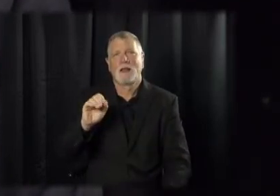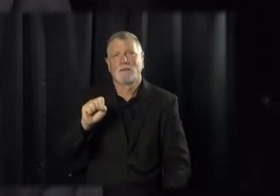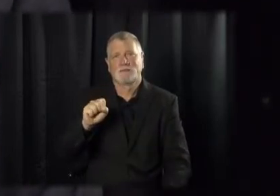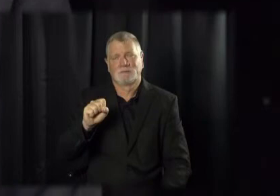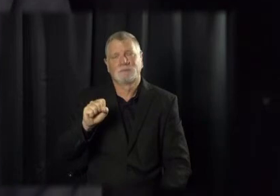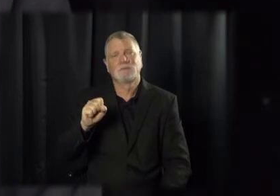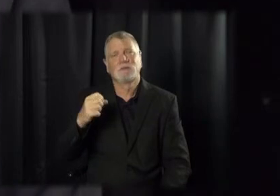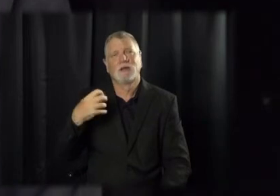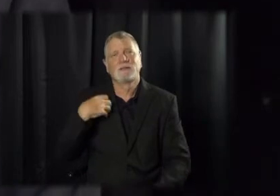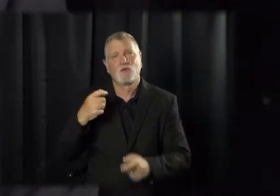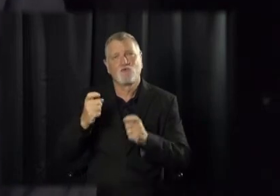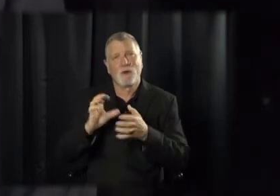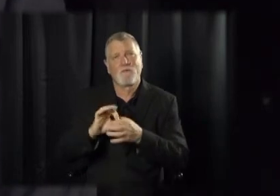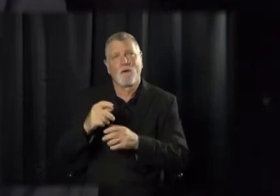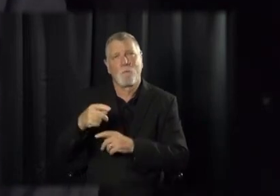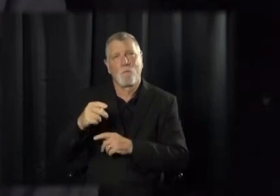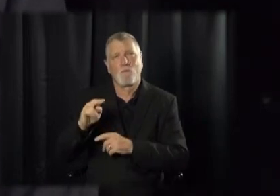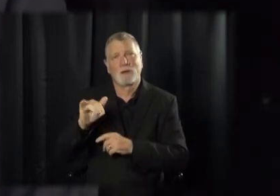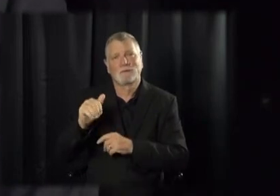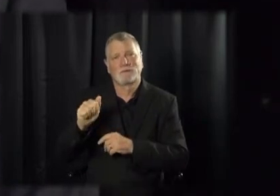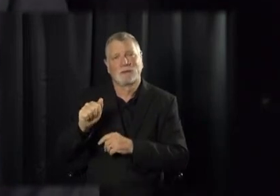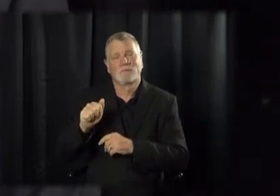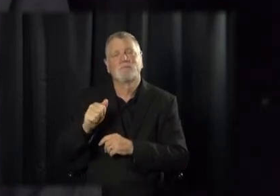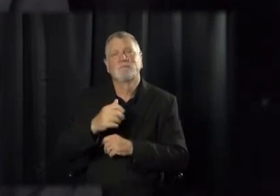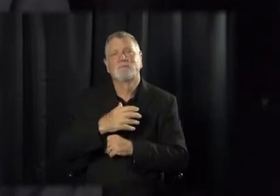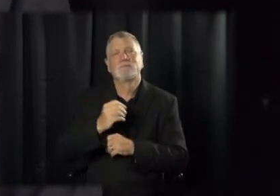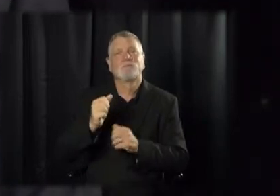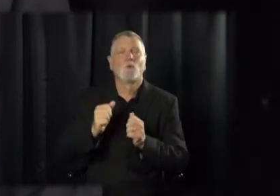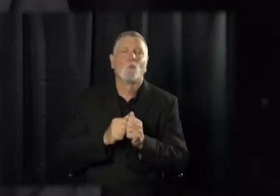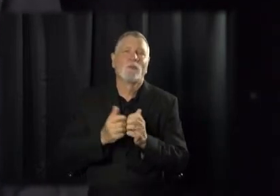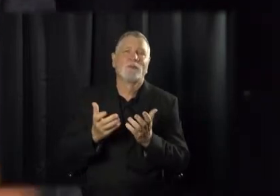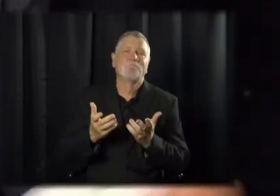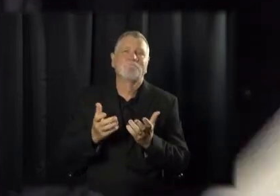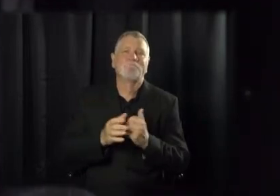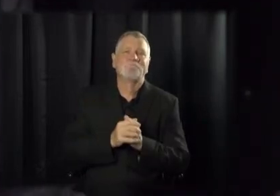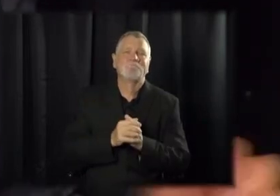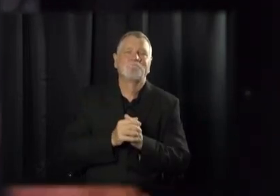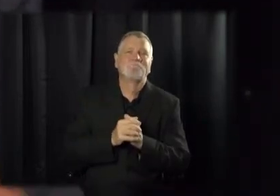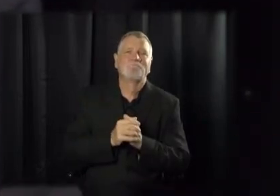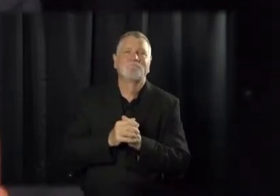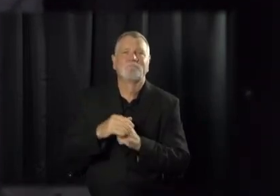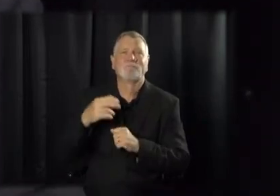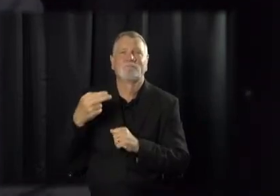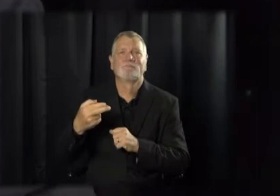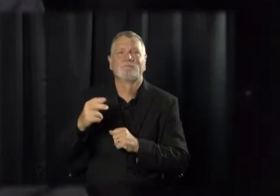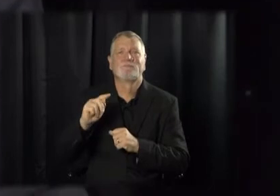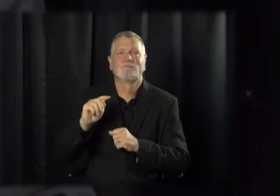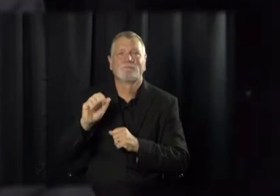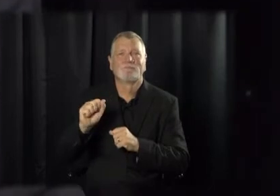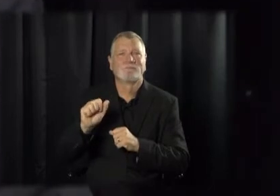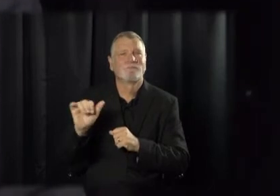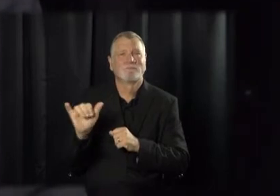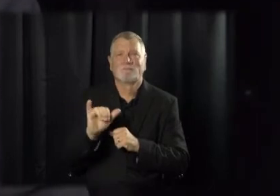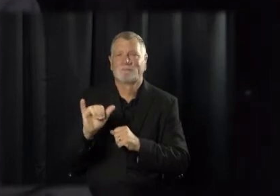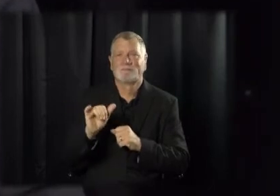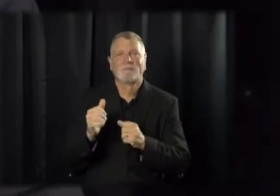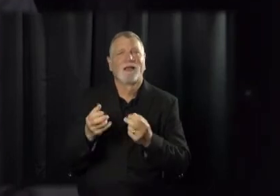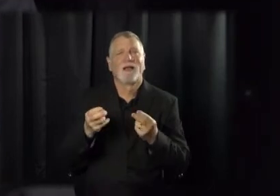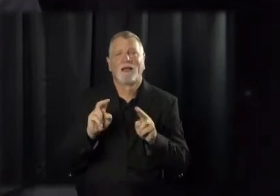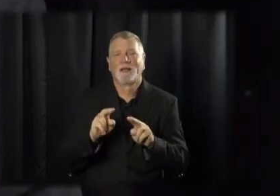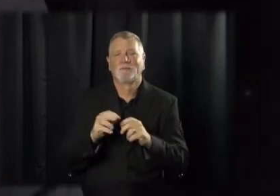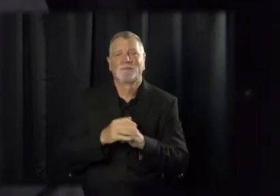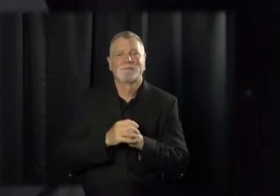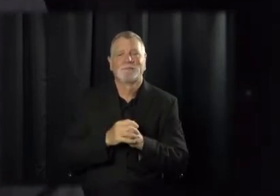executive director of Prasa. With respect to HTA, the same thing pretty much happens.